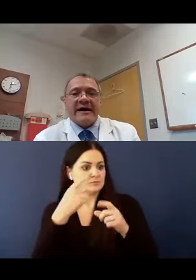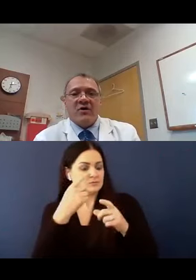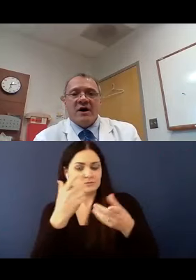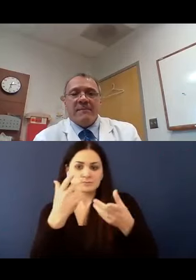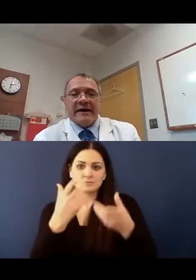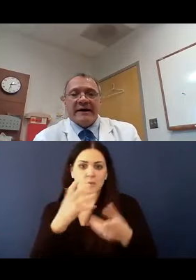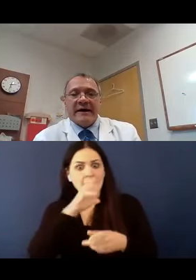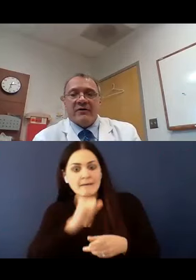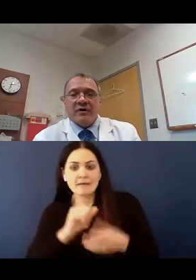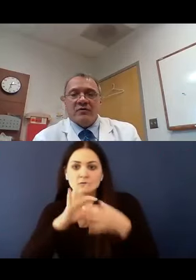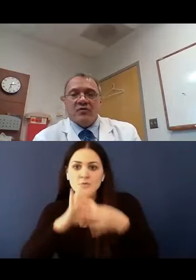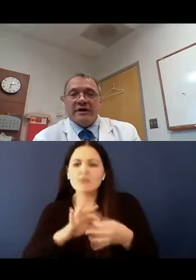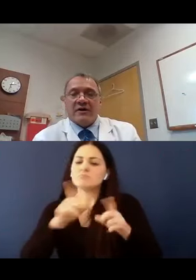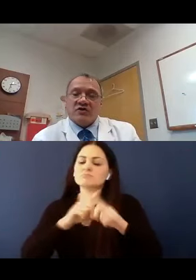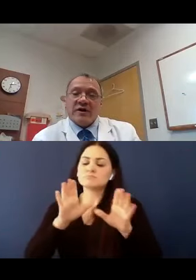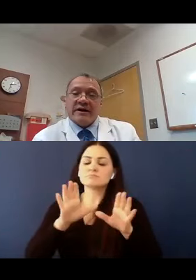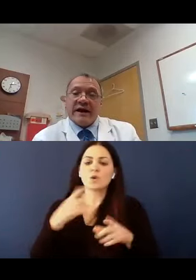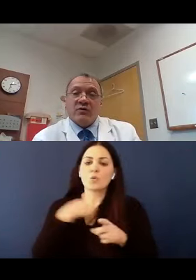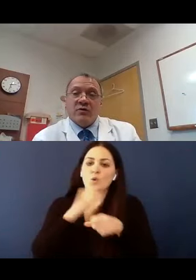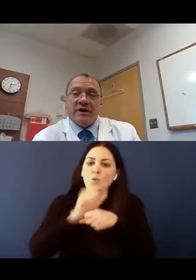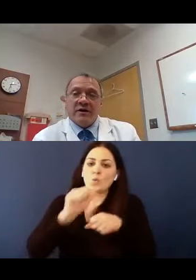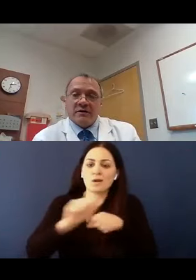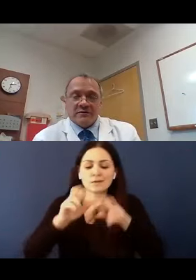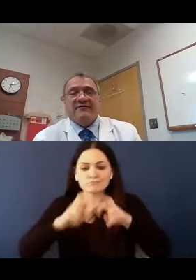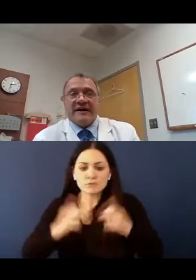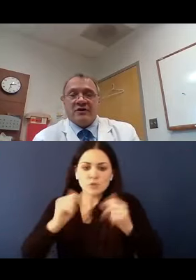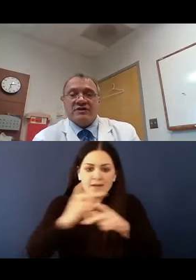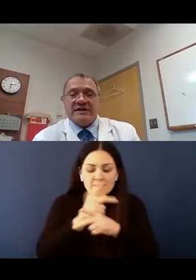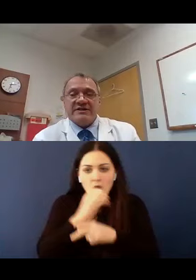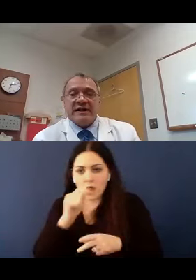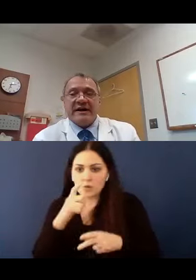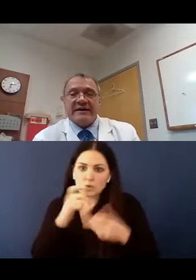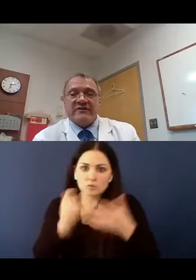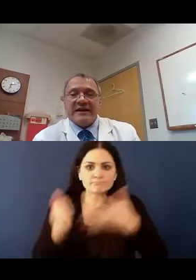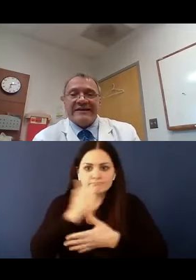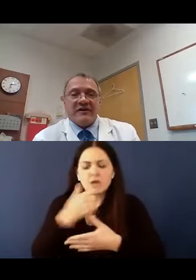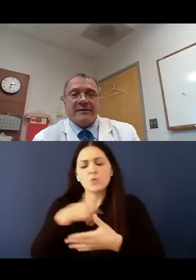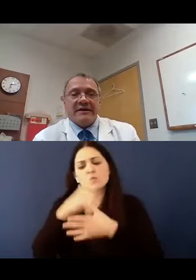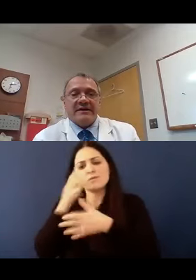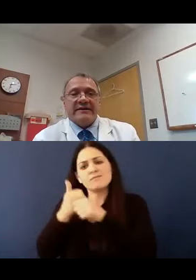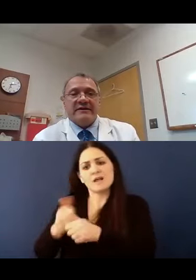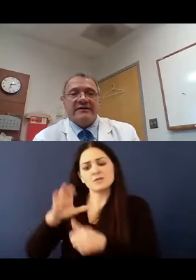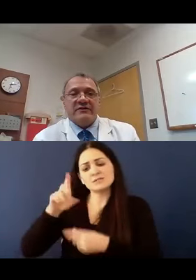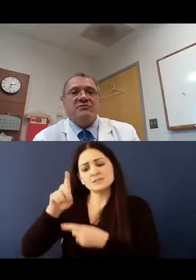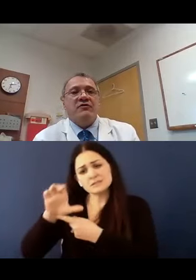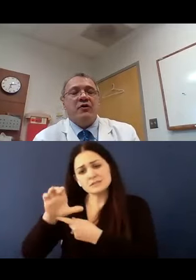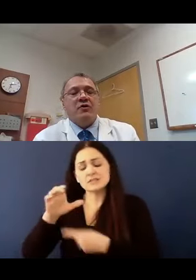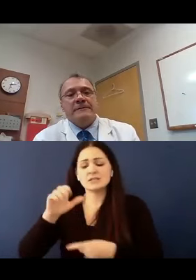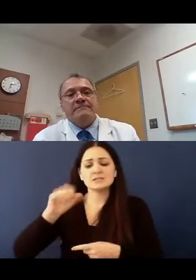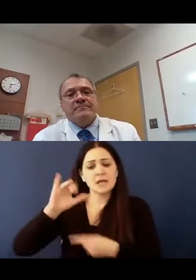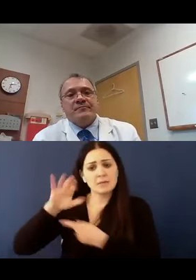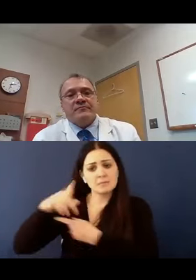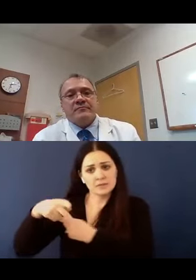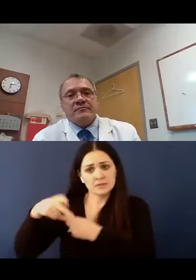right now, but we are trying, and we will follow CDC guidelines and ACIP guidelines. Let's move